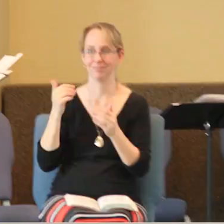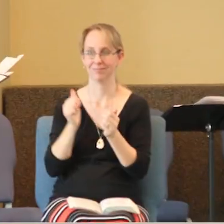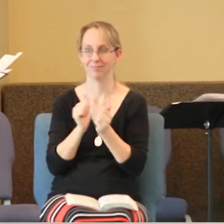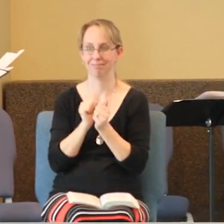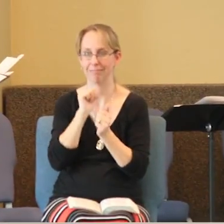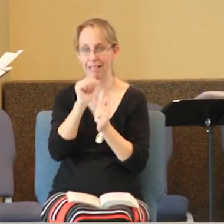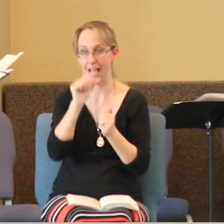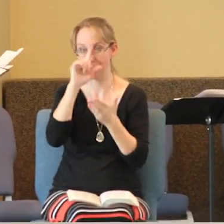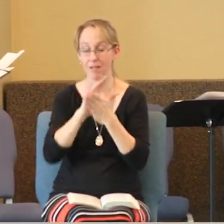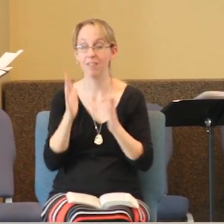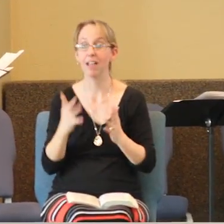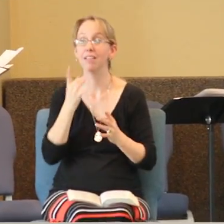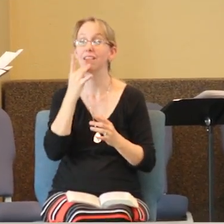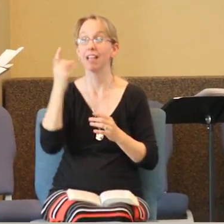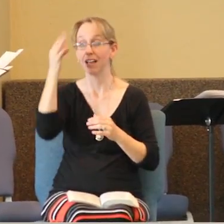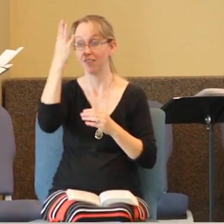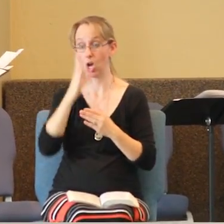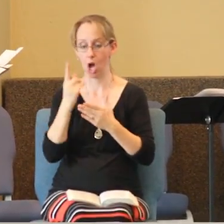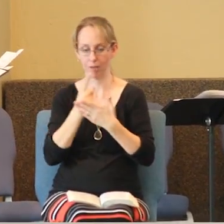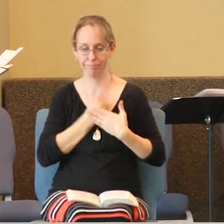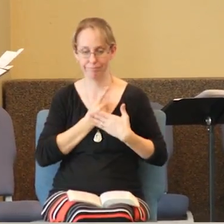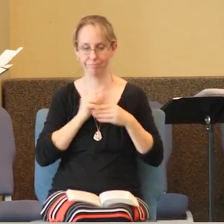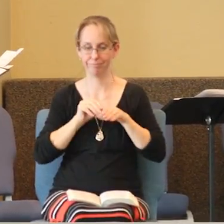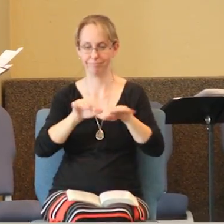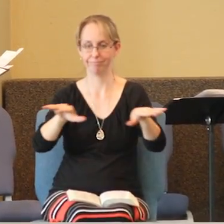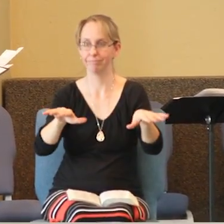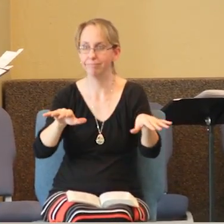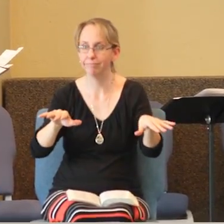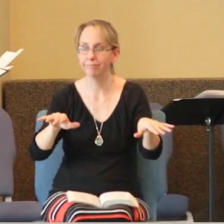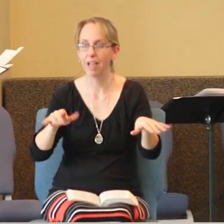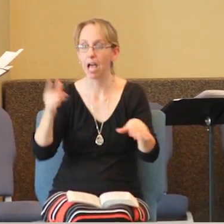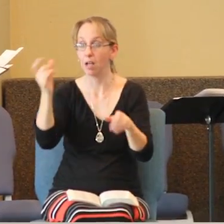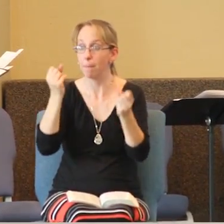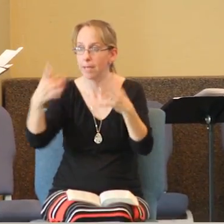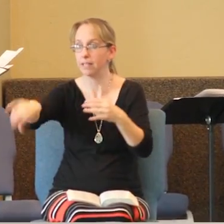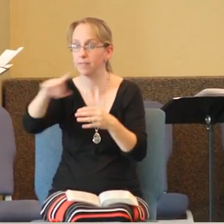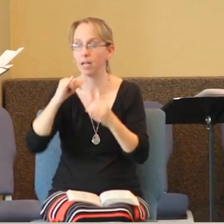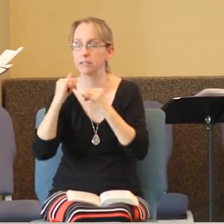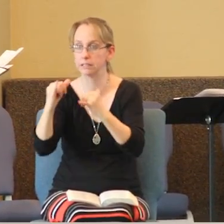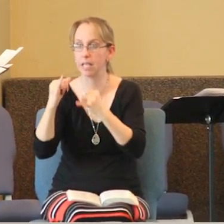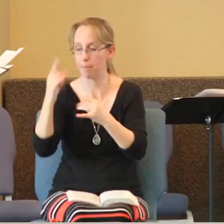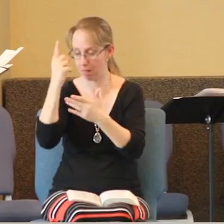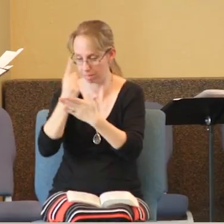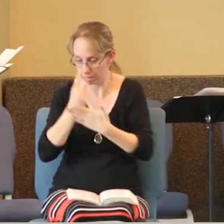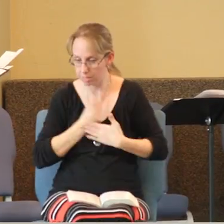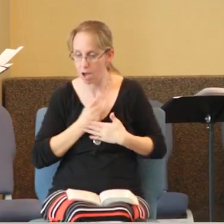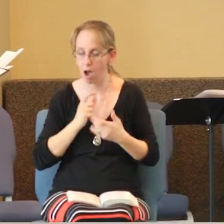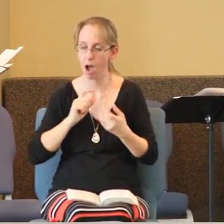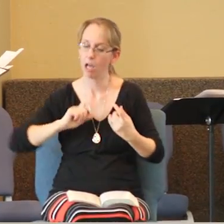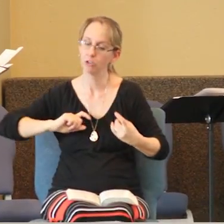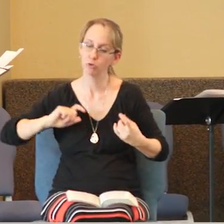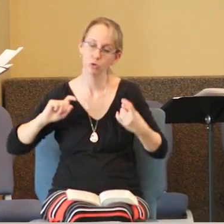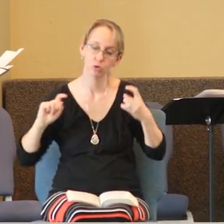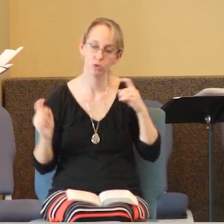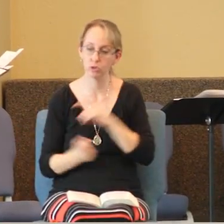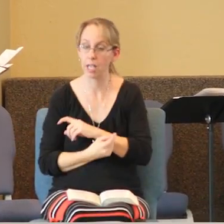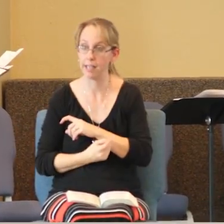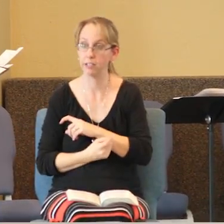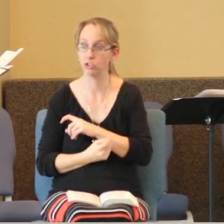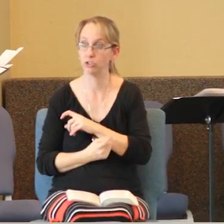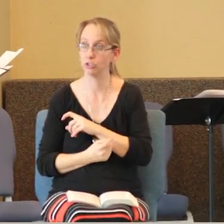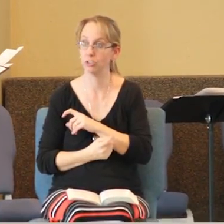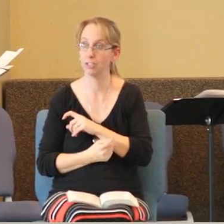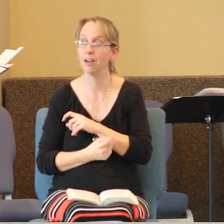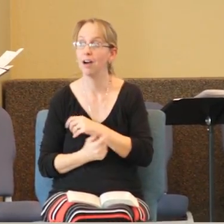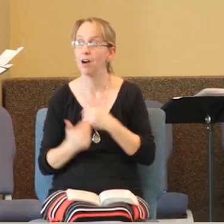The light of God got in him, just like it got in me and it got in so many of us. And it changed the very fabric and